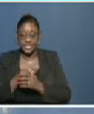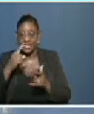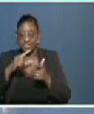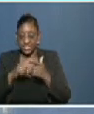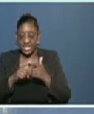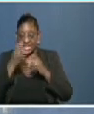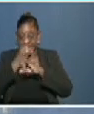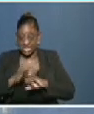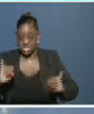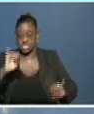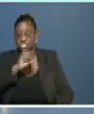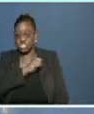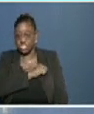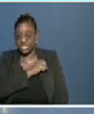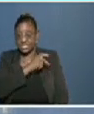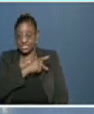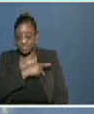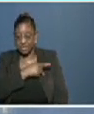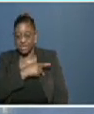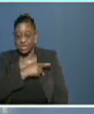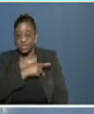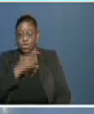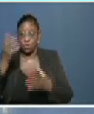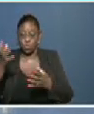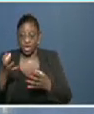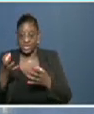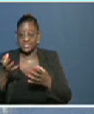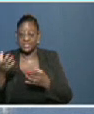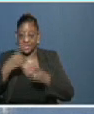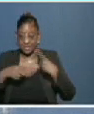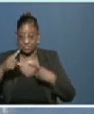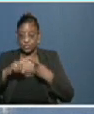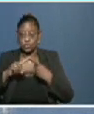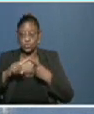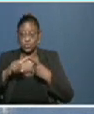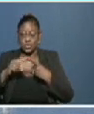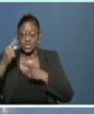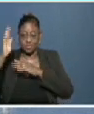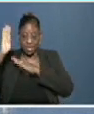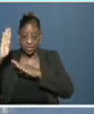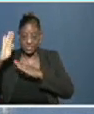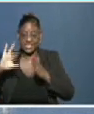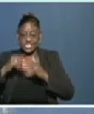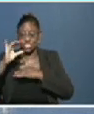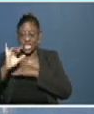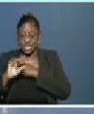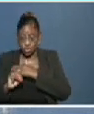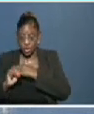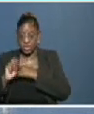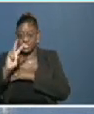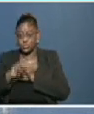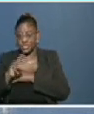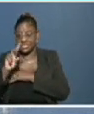The International Shakespeare Association making plans to host their annual event in the Bahamas in January 2023. Dundas officials say